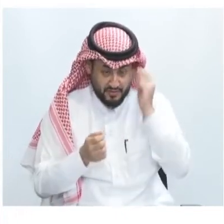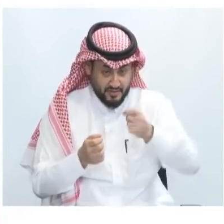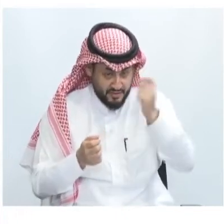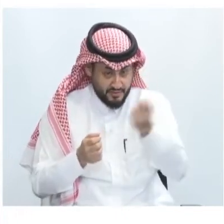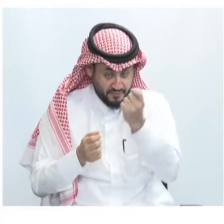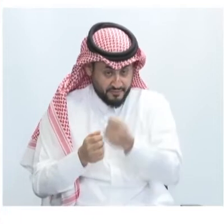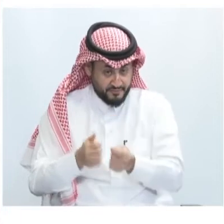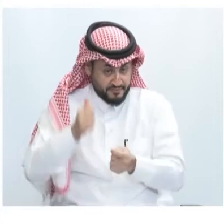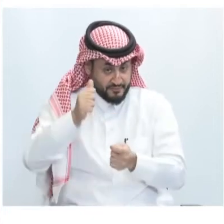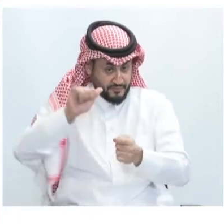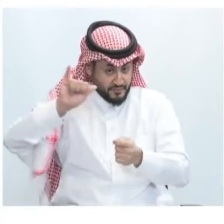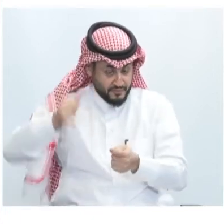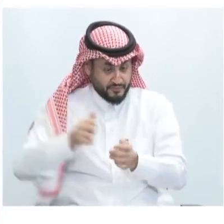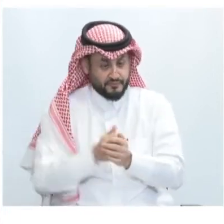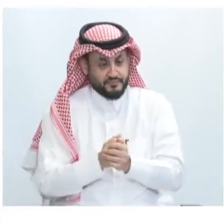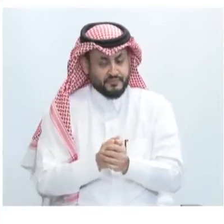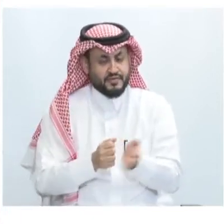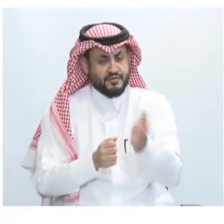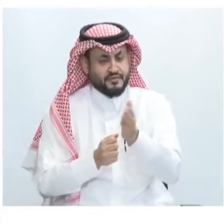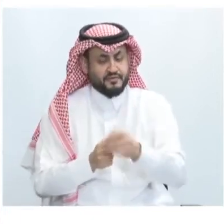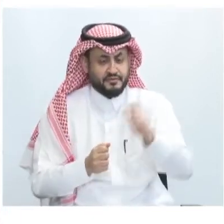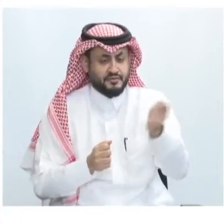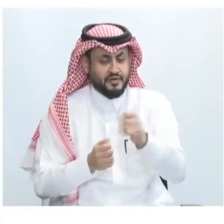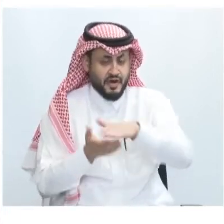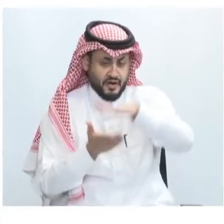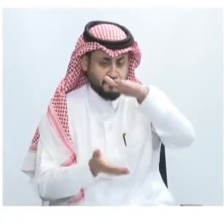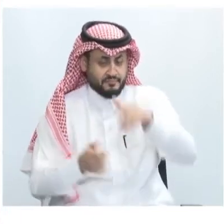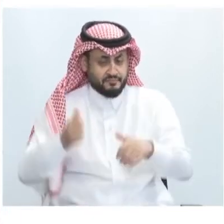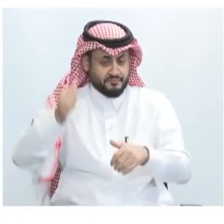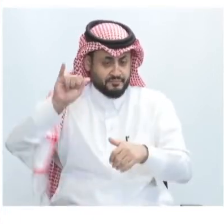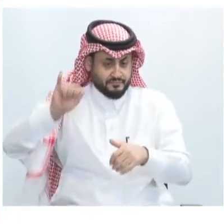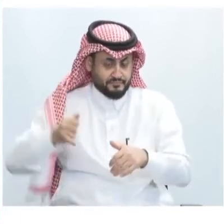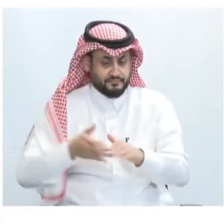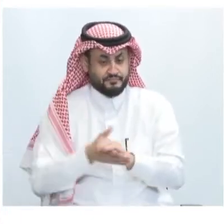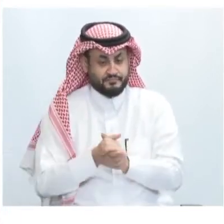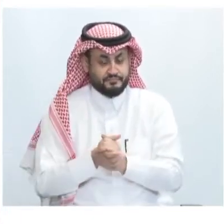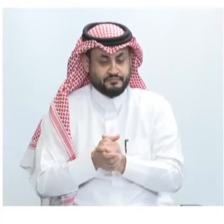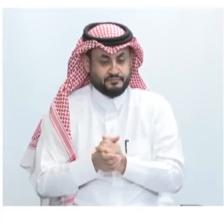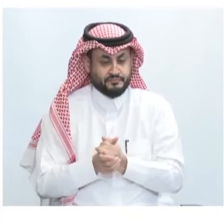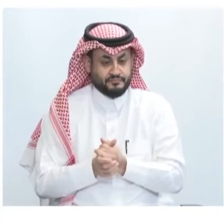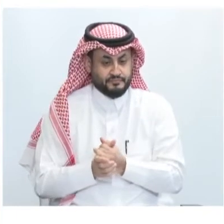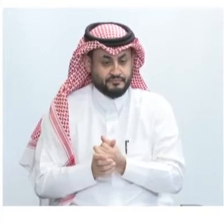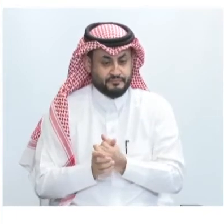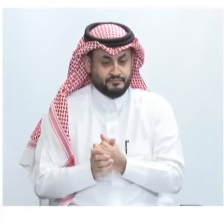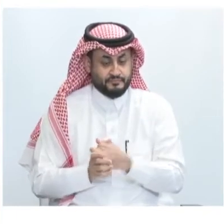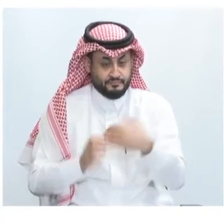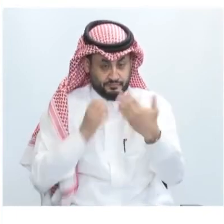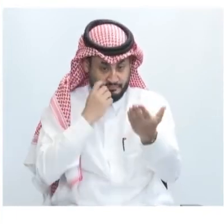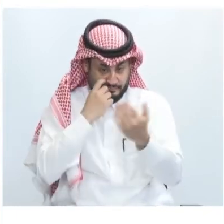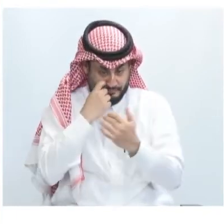J and write capital letters A to J. Okay? Now, let's